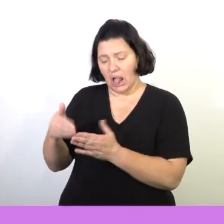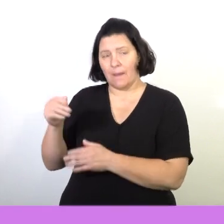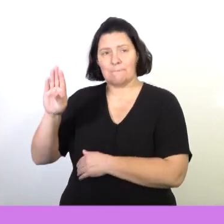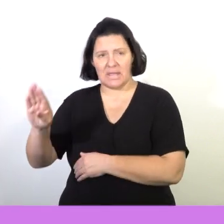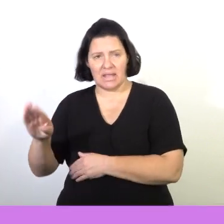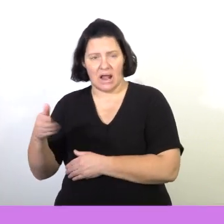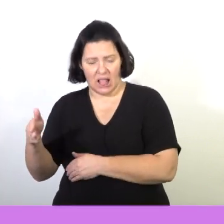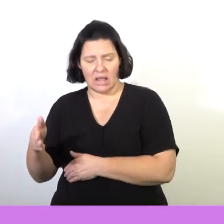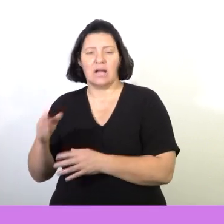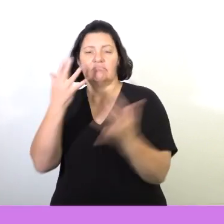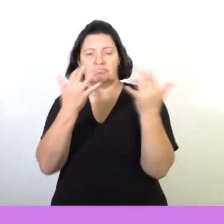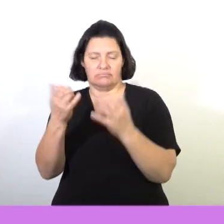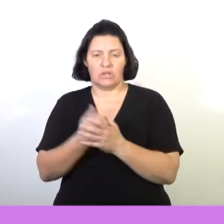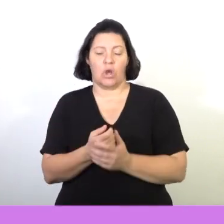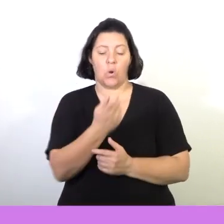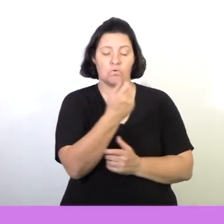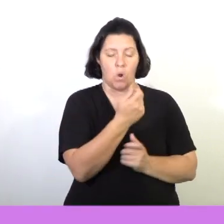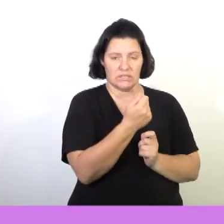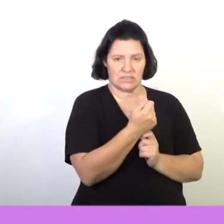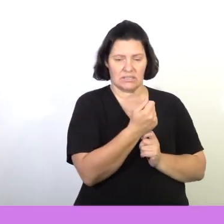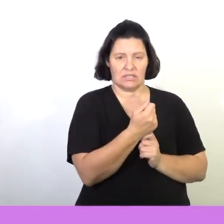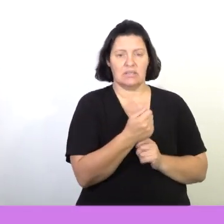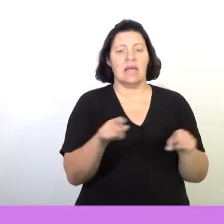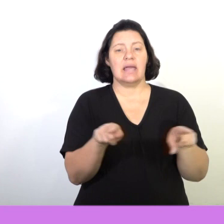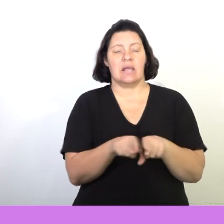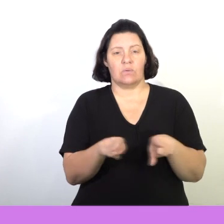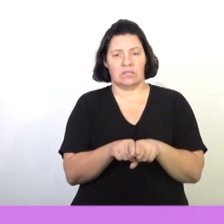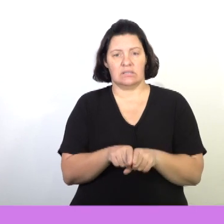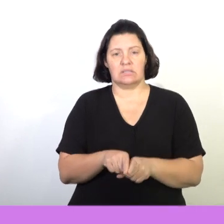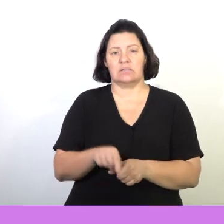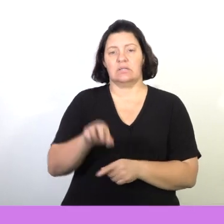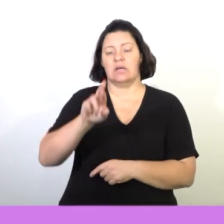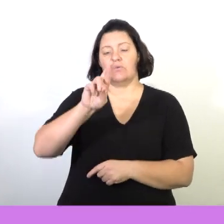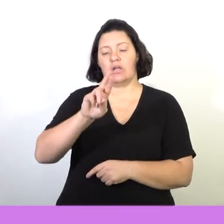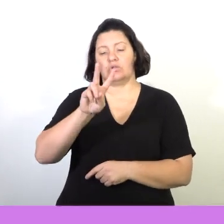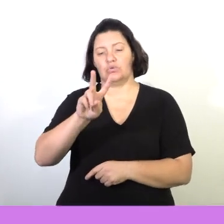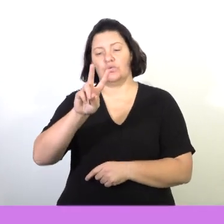A and B. So we say cost is equals to